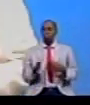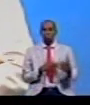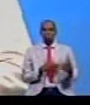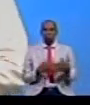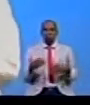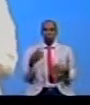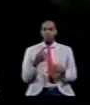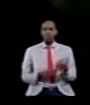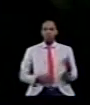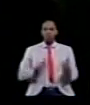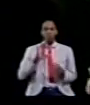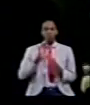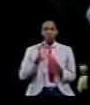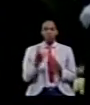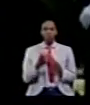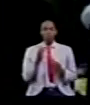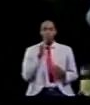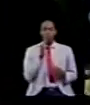Let's pray.